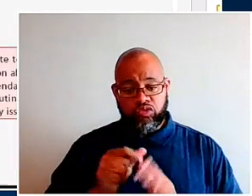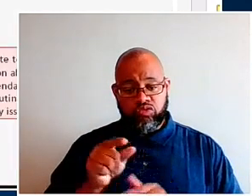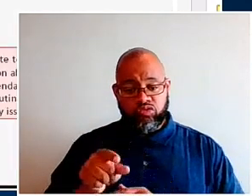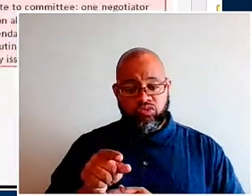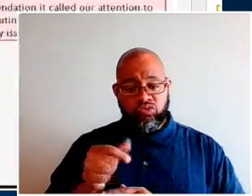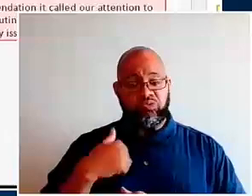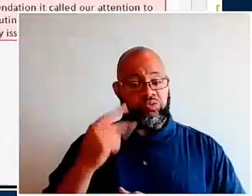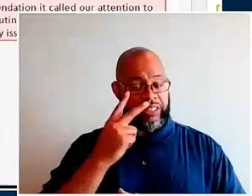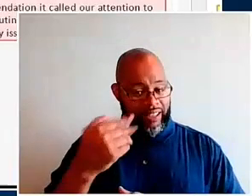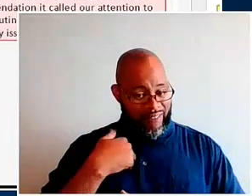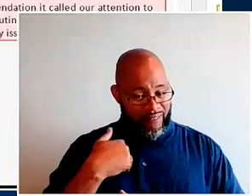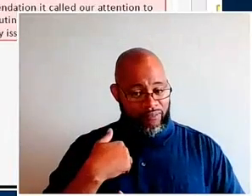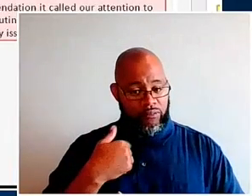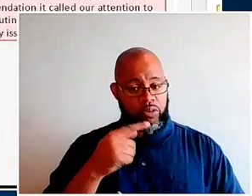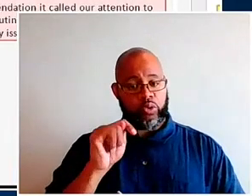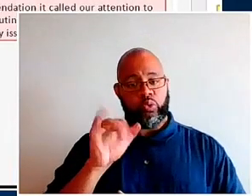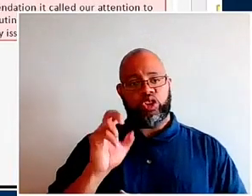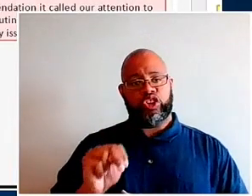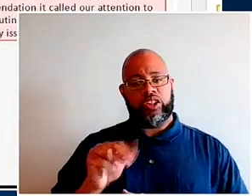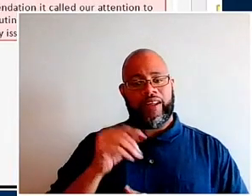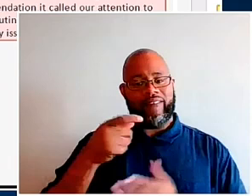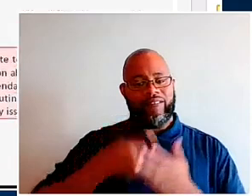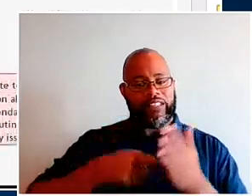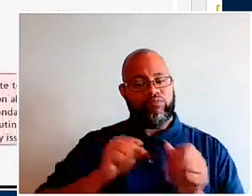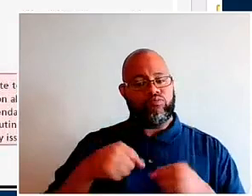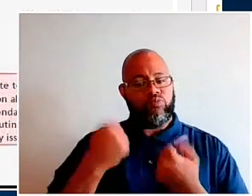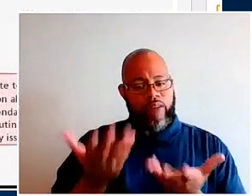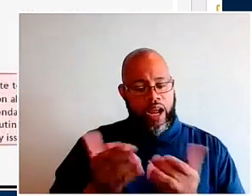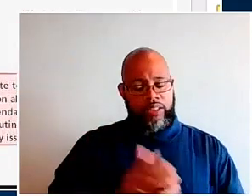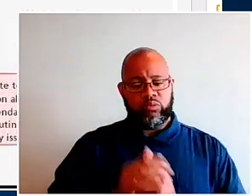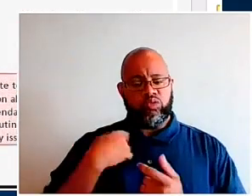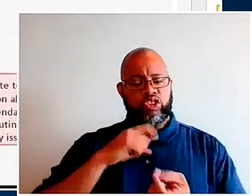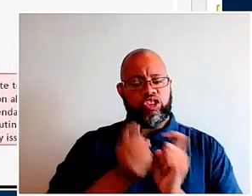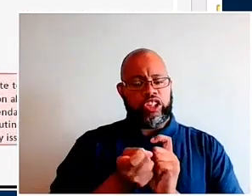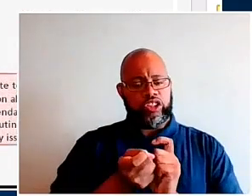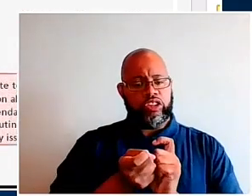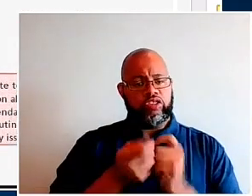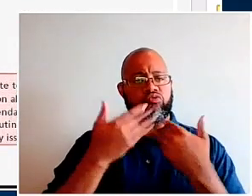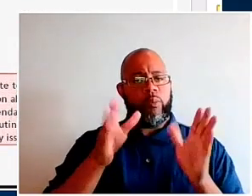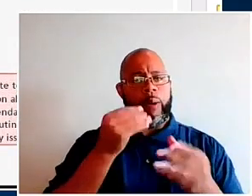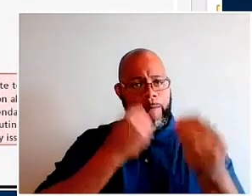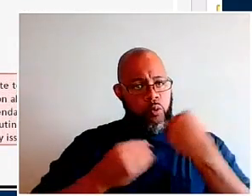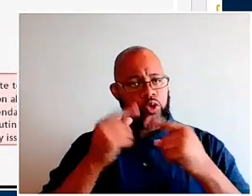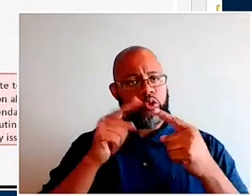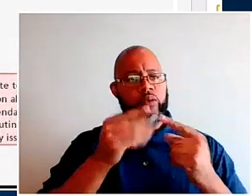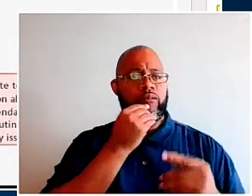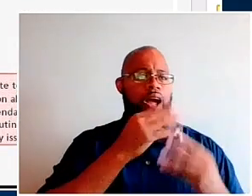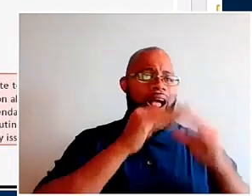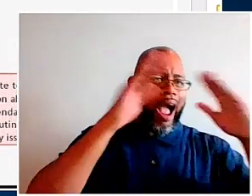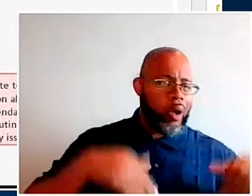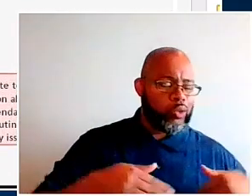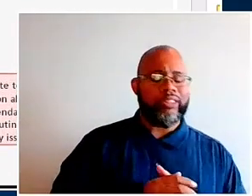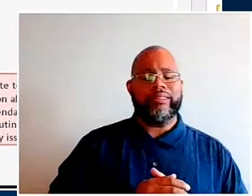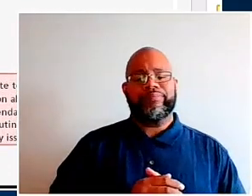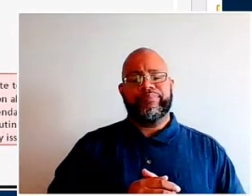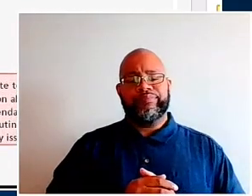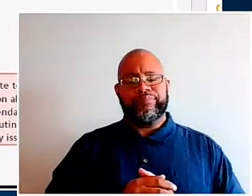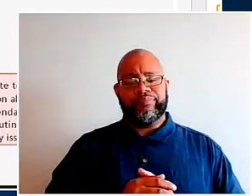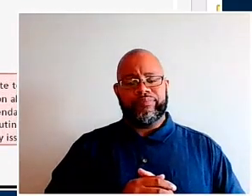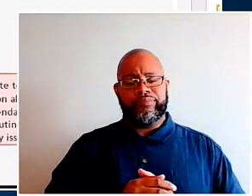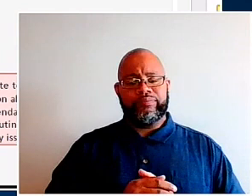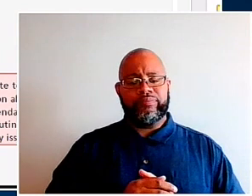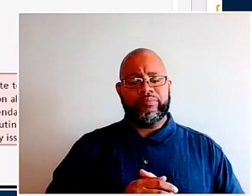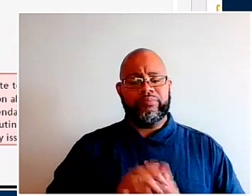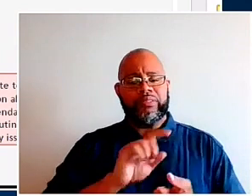have tuition and fees institutionally provided. We changed room and board again to food and housing, conforming change with